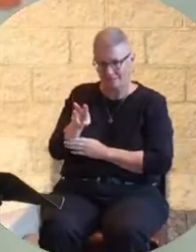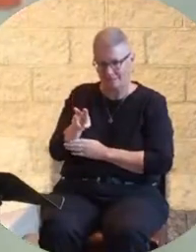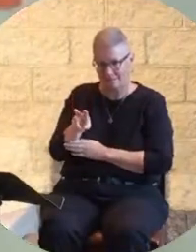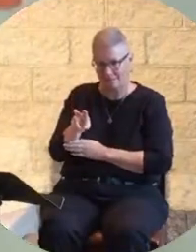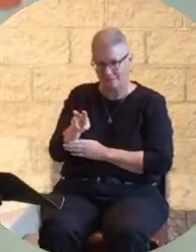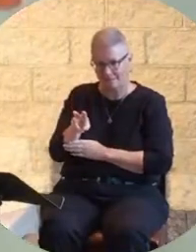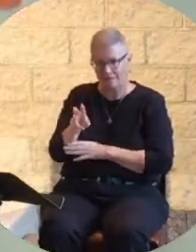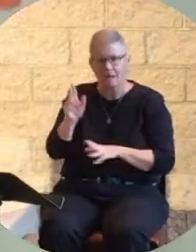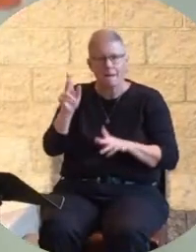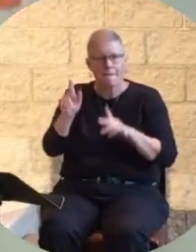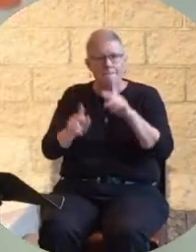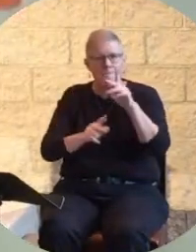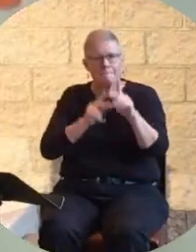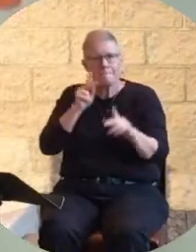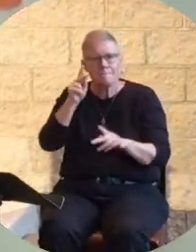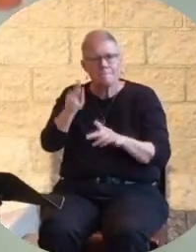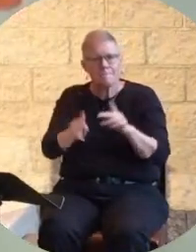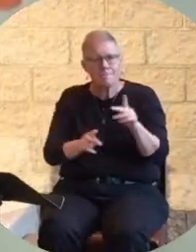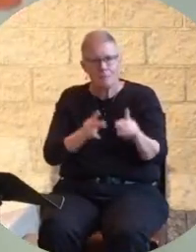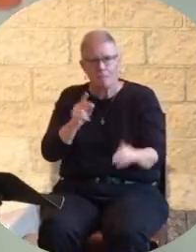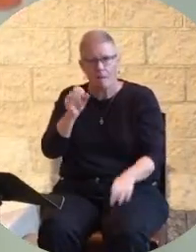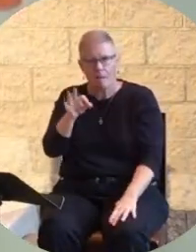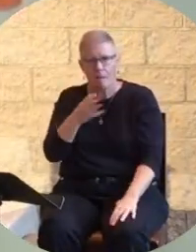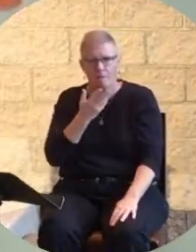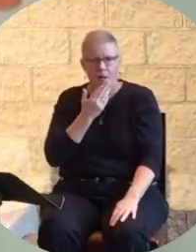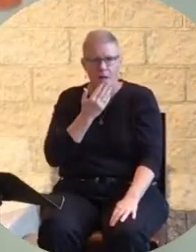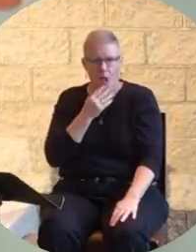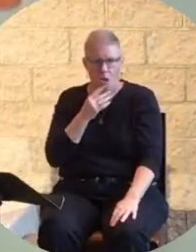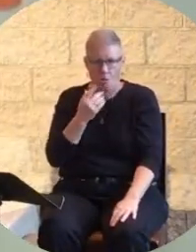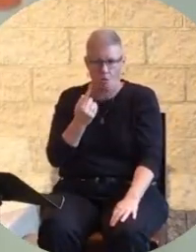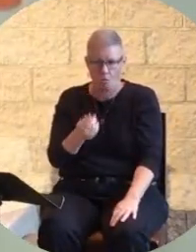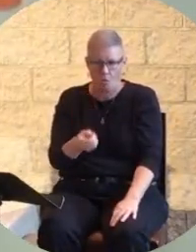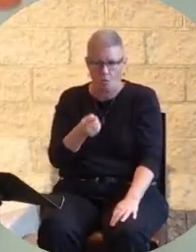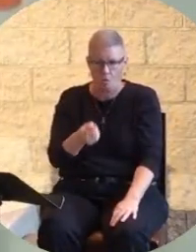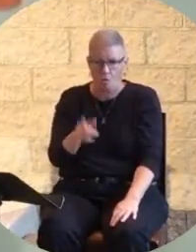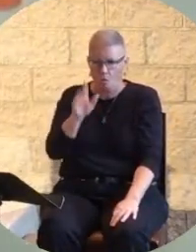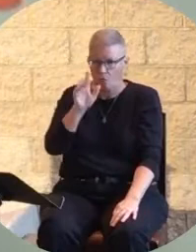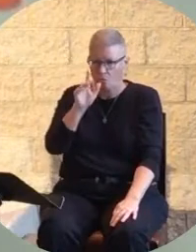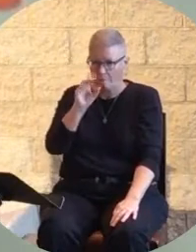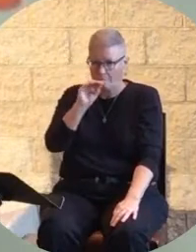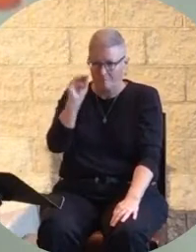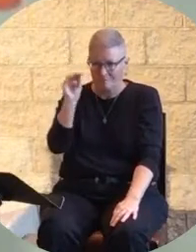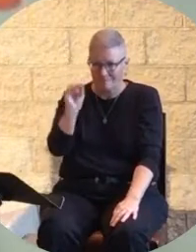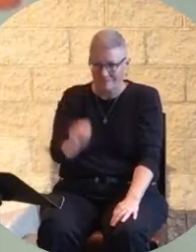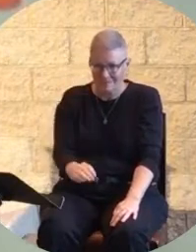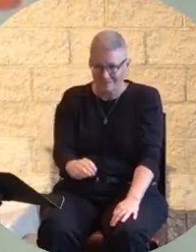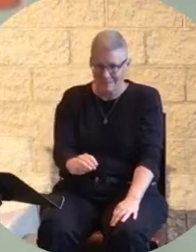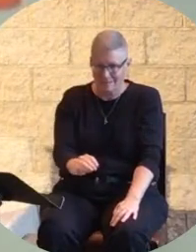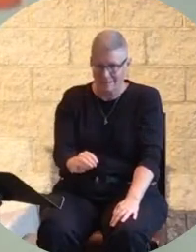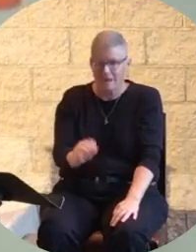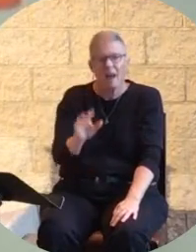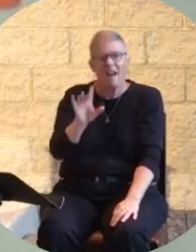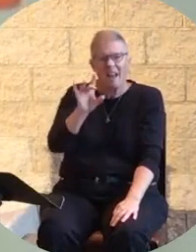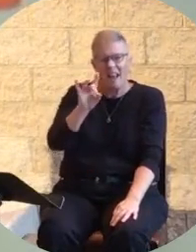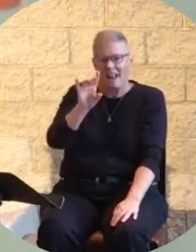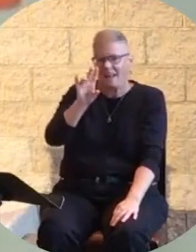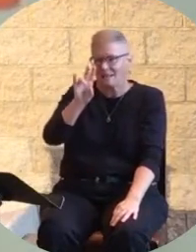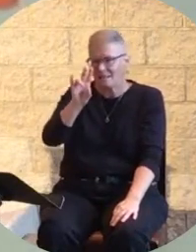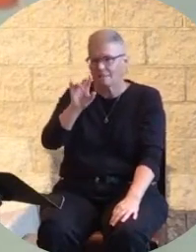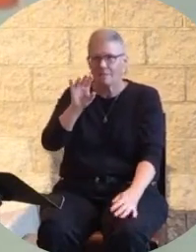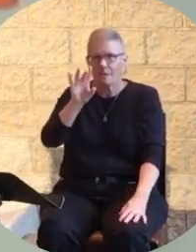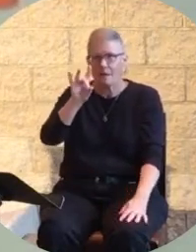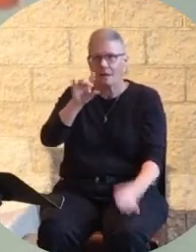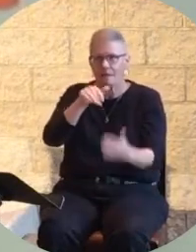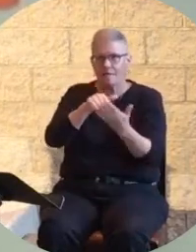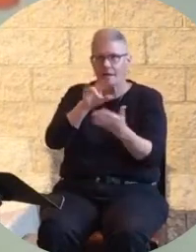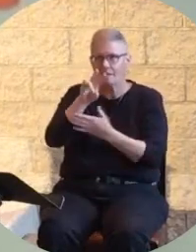individuals of color on this one list, 25% of 8,700 people